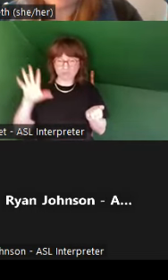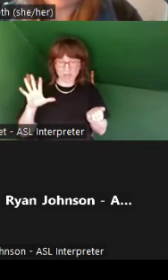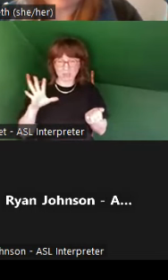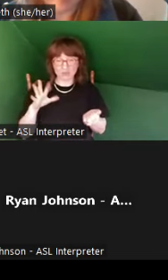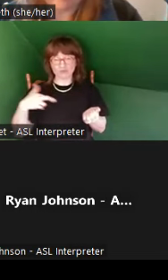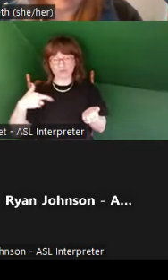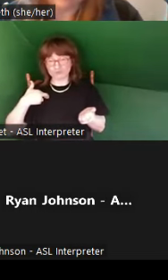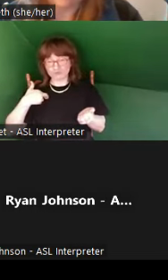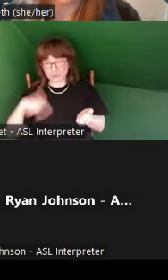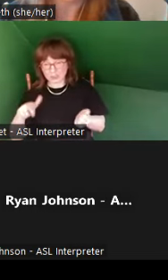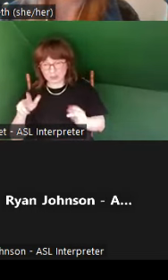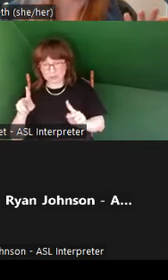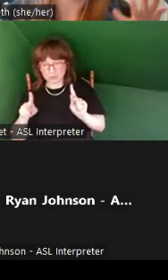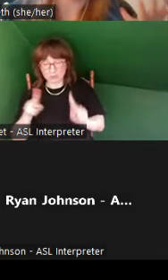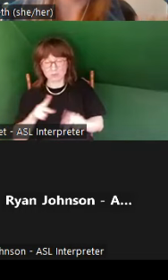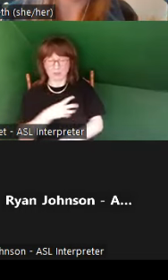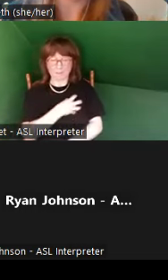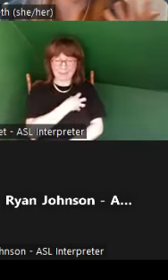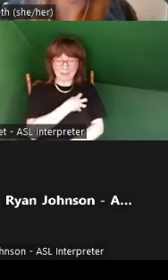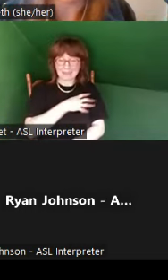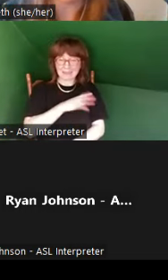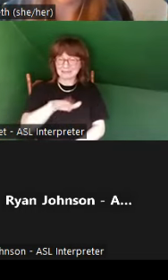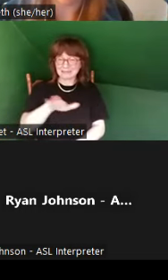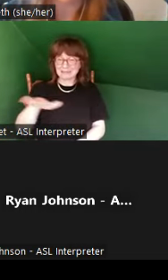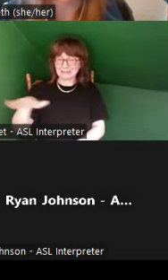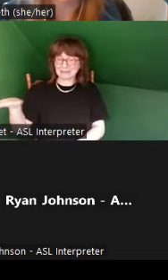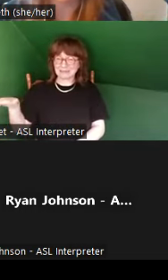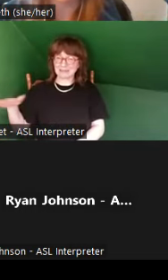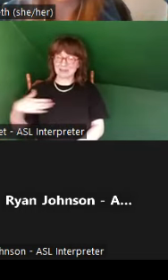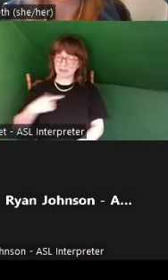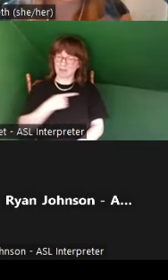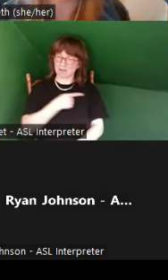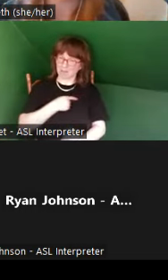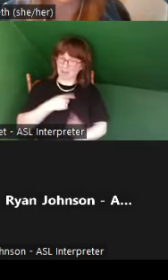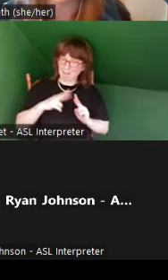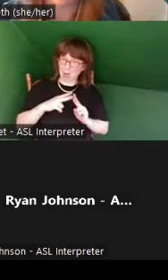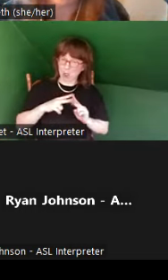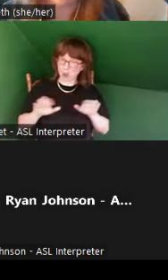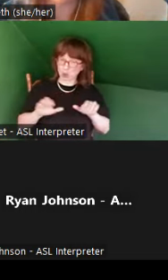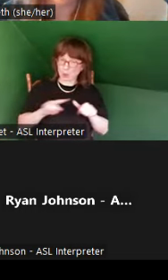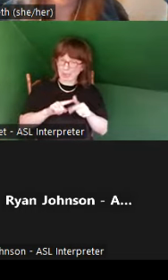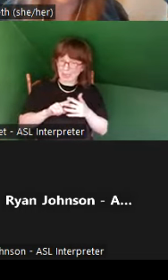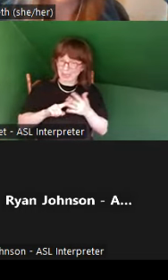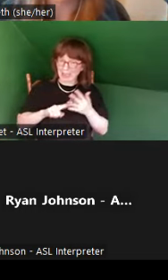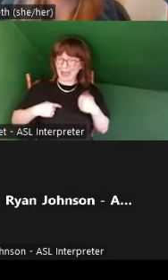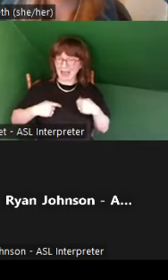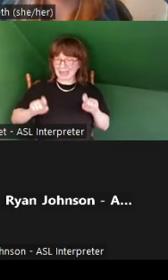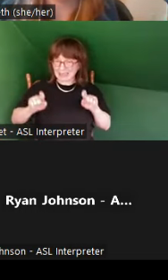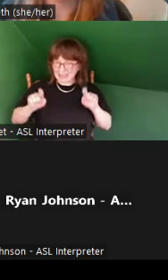to say, hey, this is happening to me. My partner is doing this and I need it to stop. So they get that outside